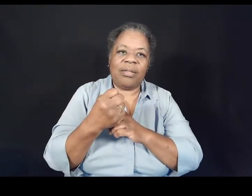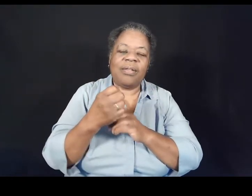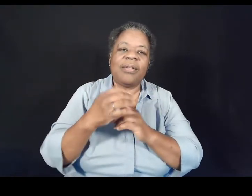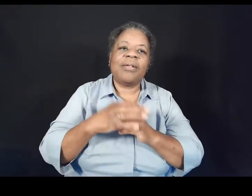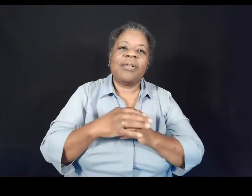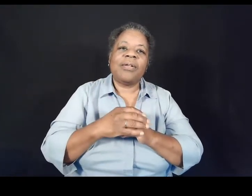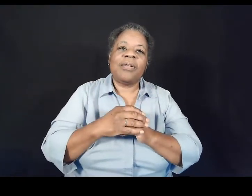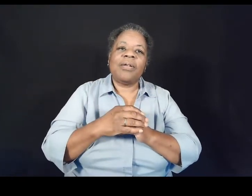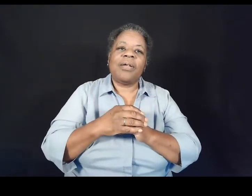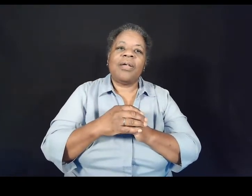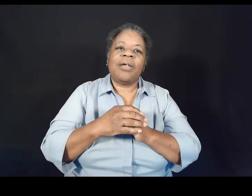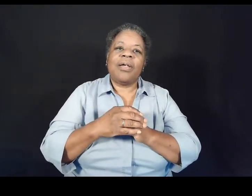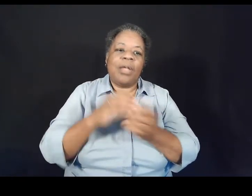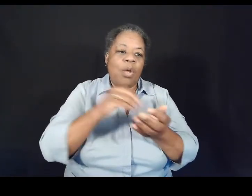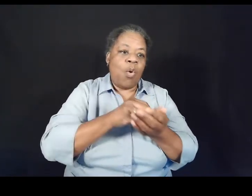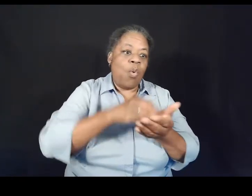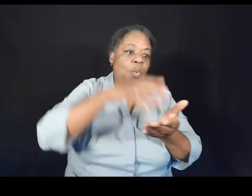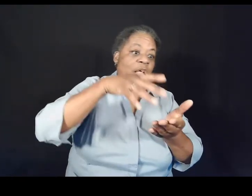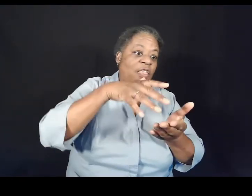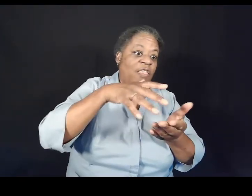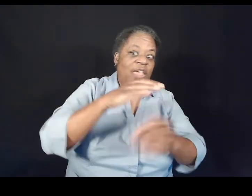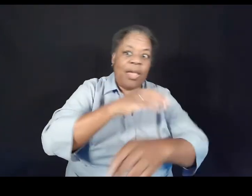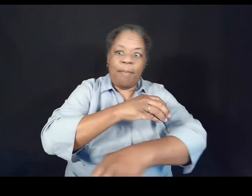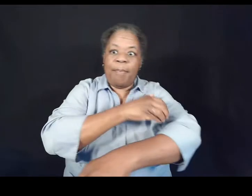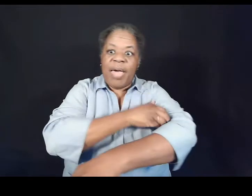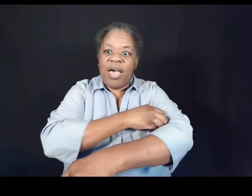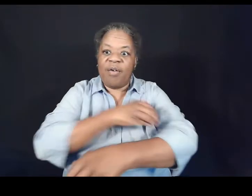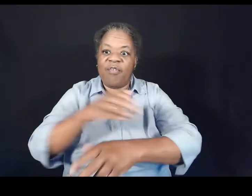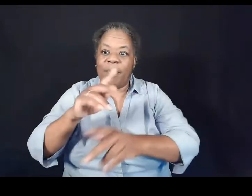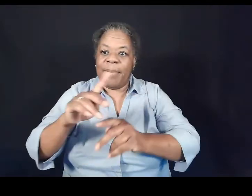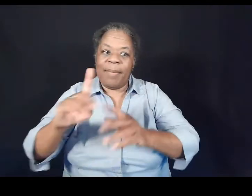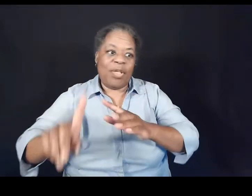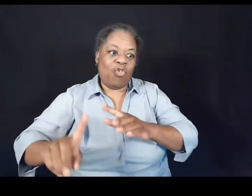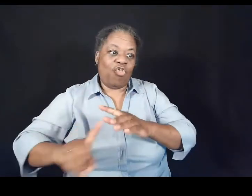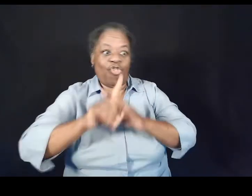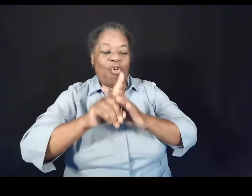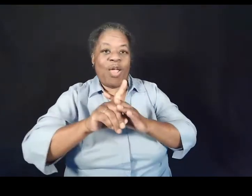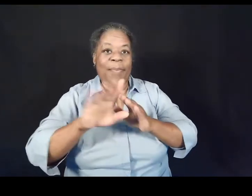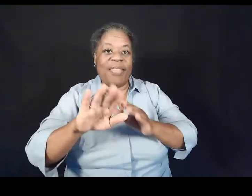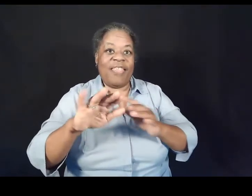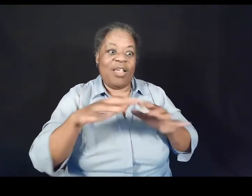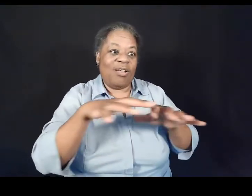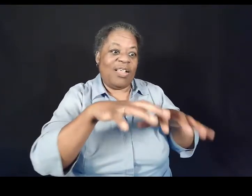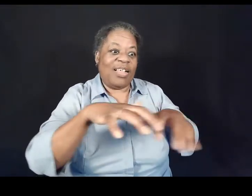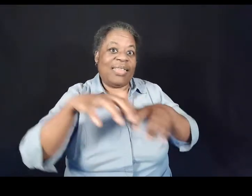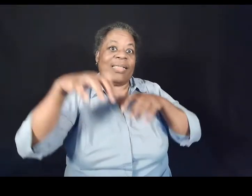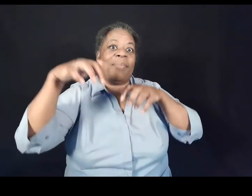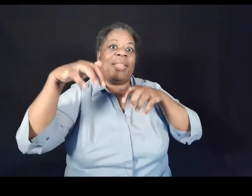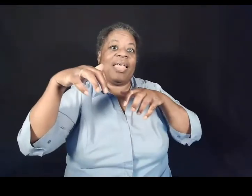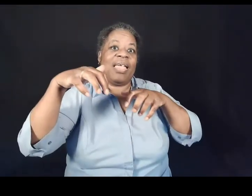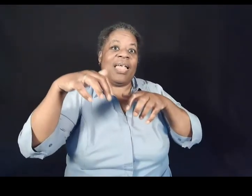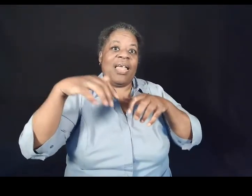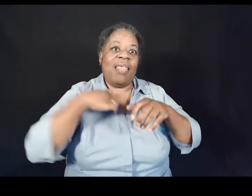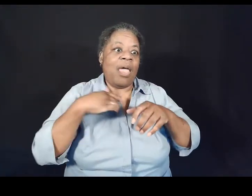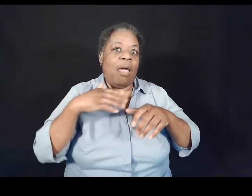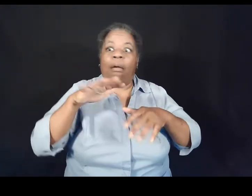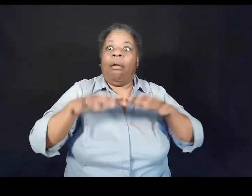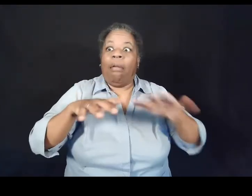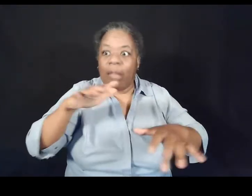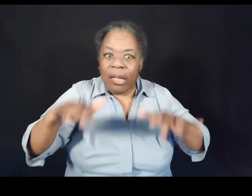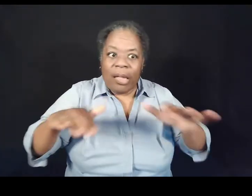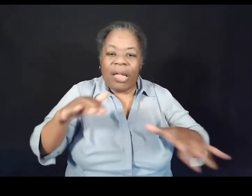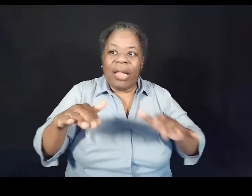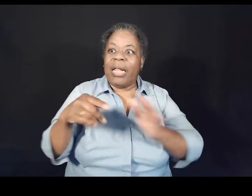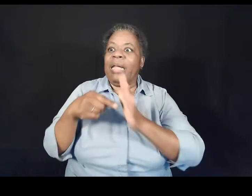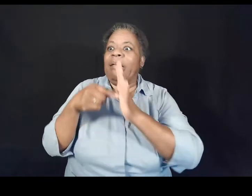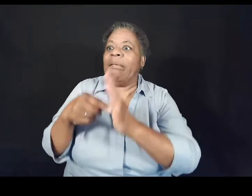So when wealthy or powerful people showed up in their assemblies, they tripped over each other, showing